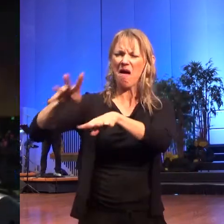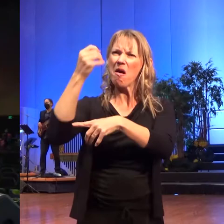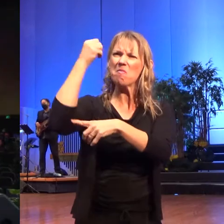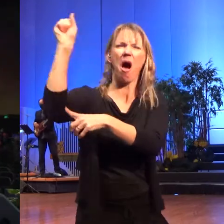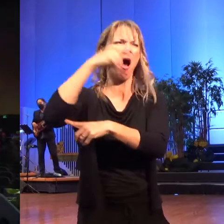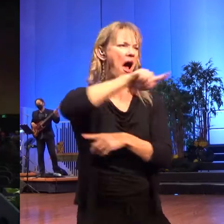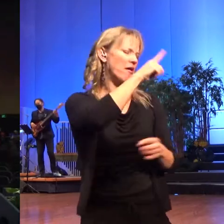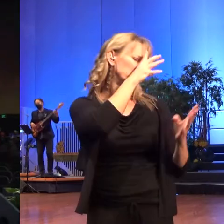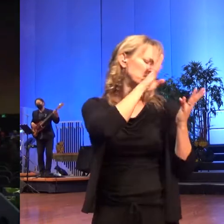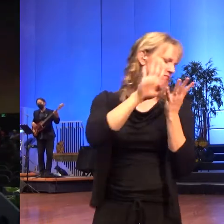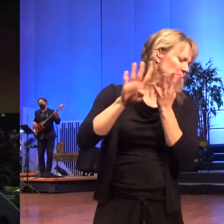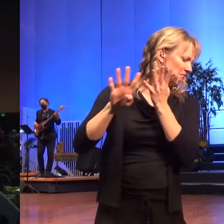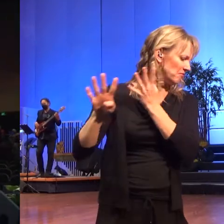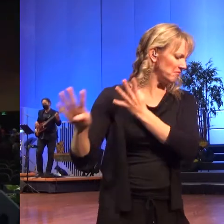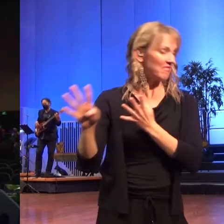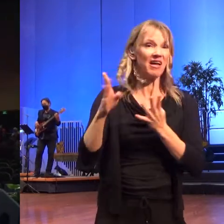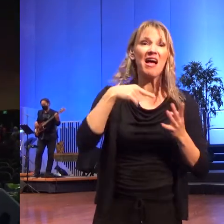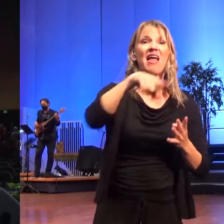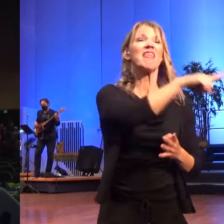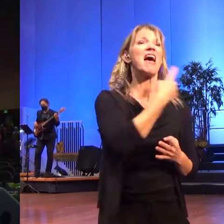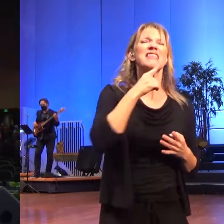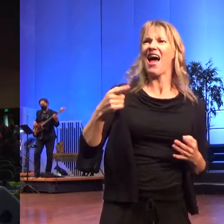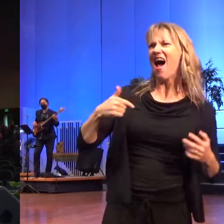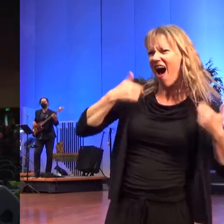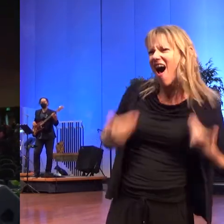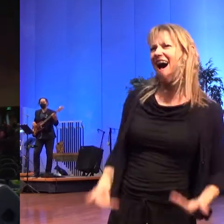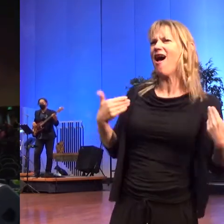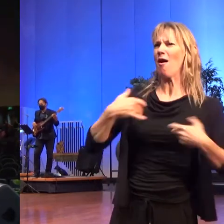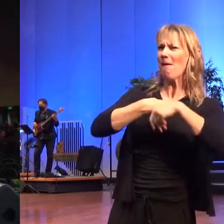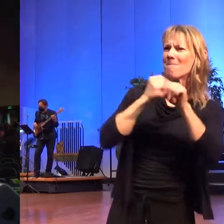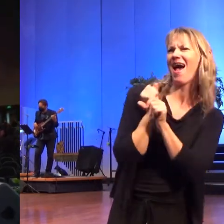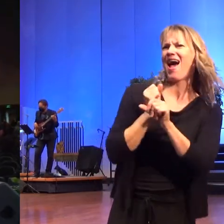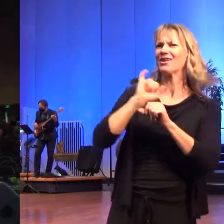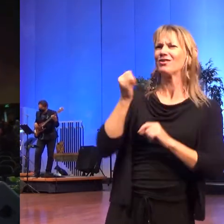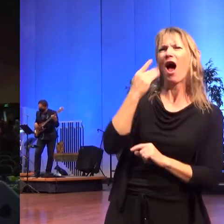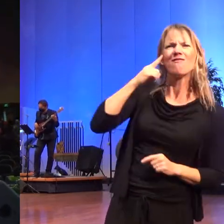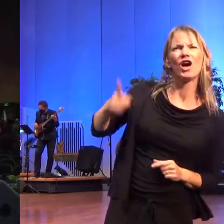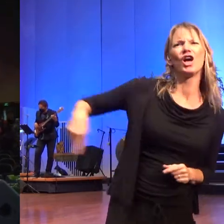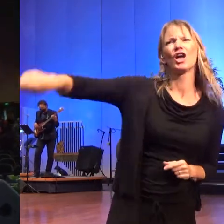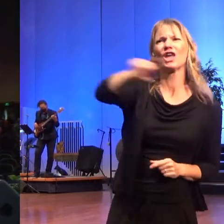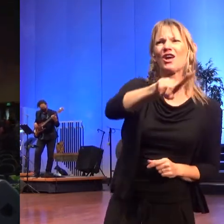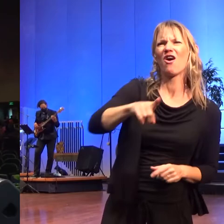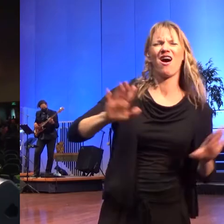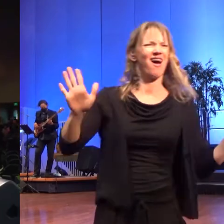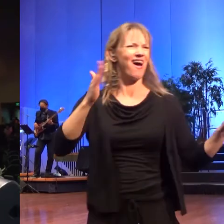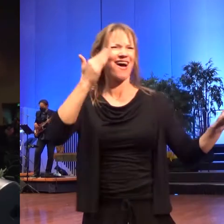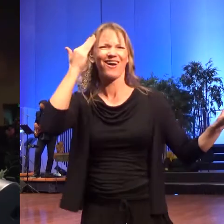And they claim to be the job creators, but we know they're cheats.